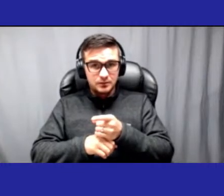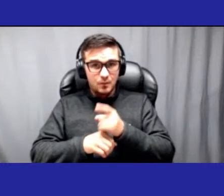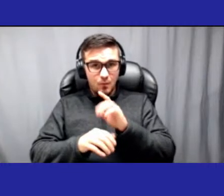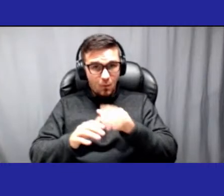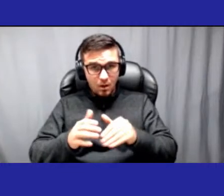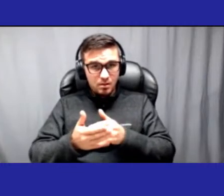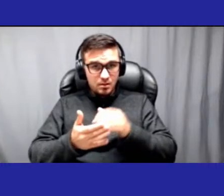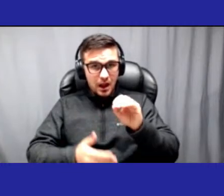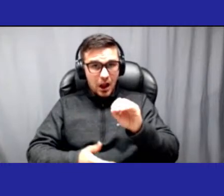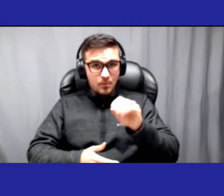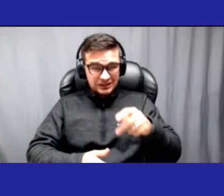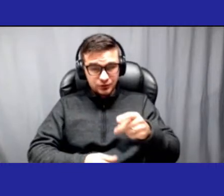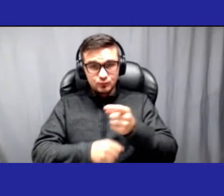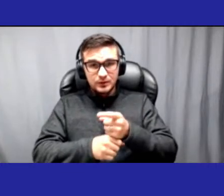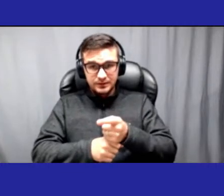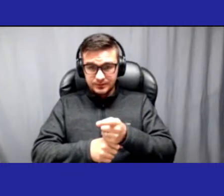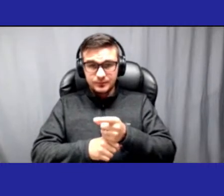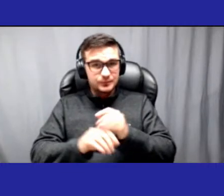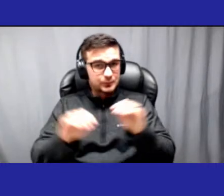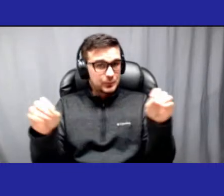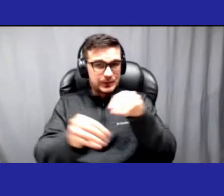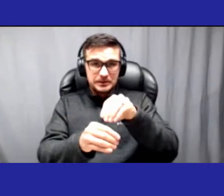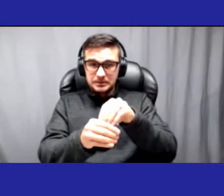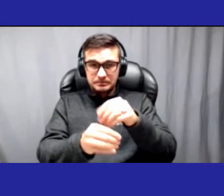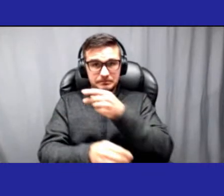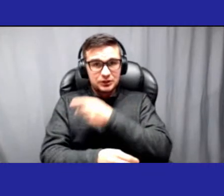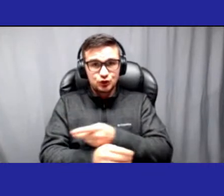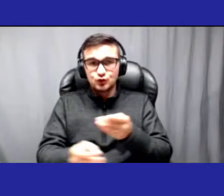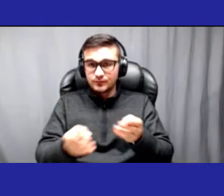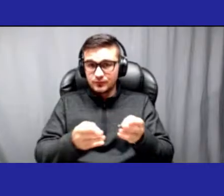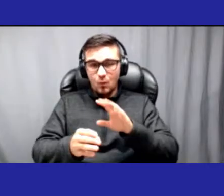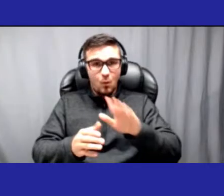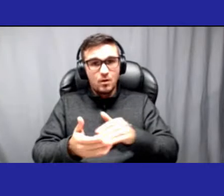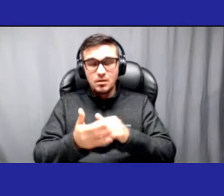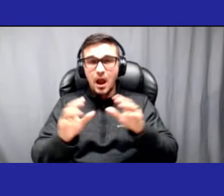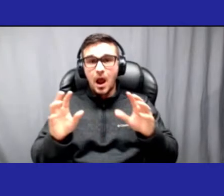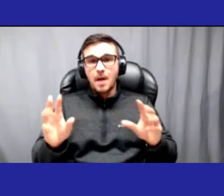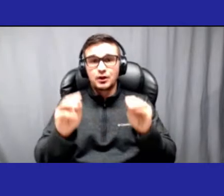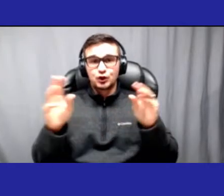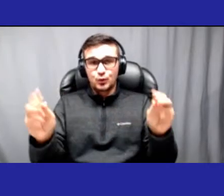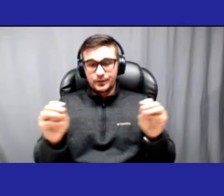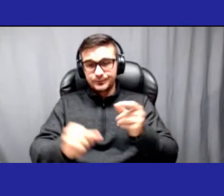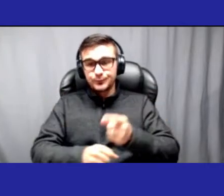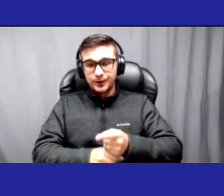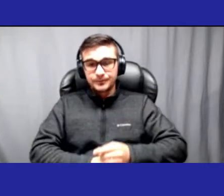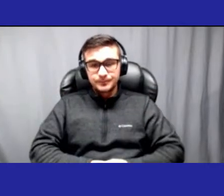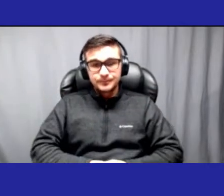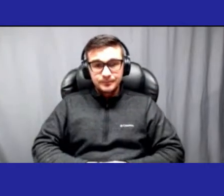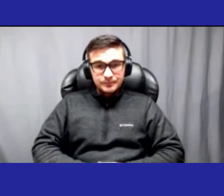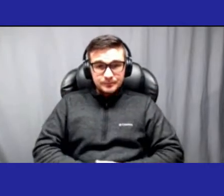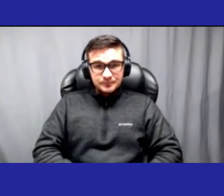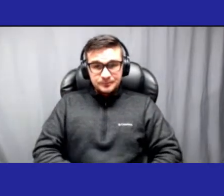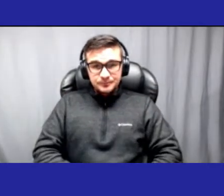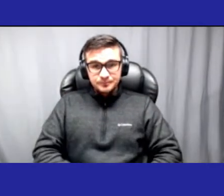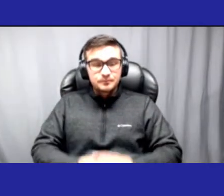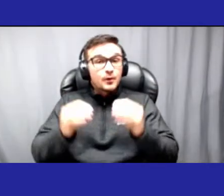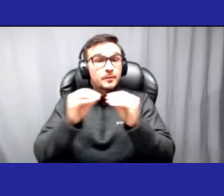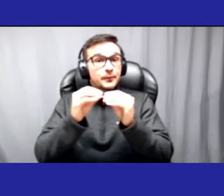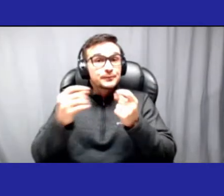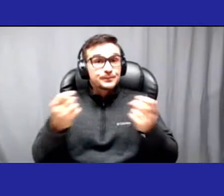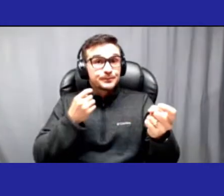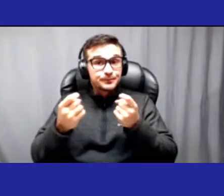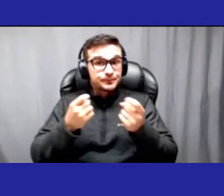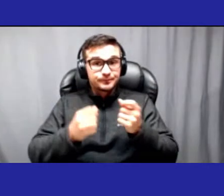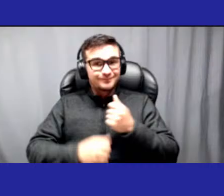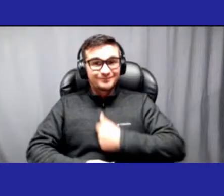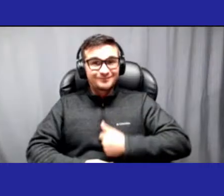out. No inpatients, right? Yeah, all ambulatory. All right. Other questions? Otherwise, we'll get to the vote. I apologize. I know we're running quite far